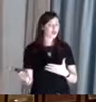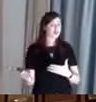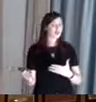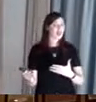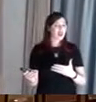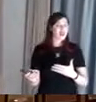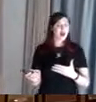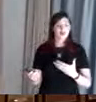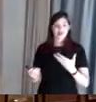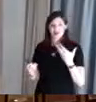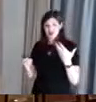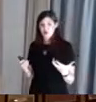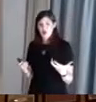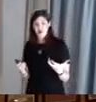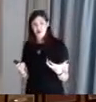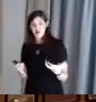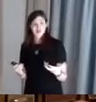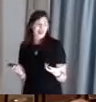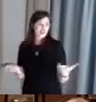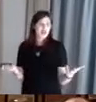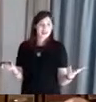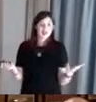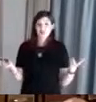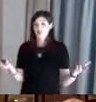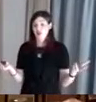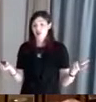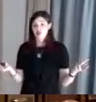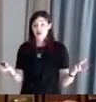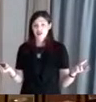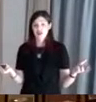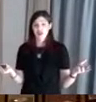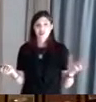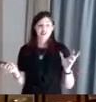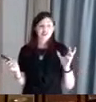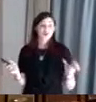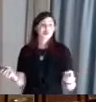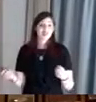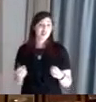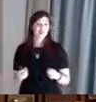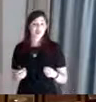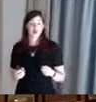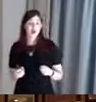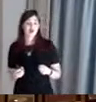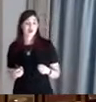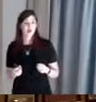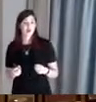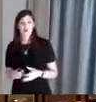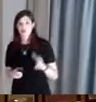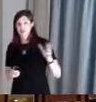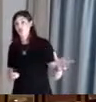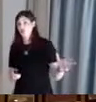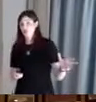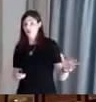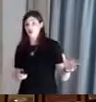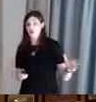alternative currencies. Now, the criminals have actually figured out something very clever here. They don't need to steal anything away from you. They don't need to